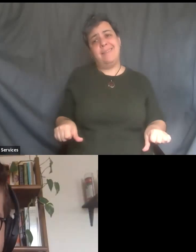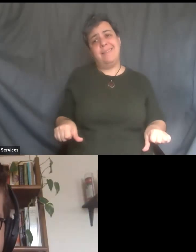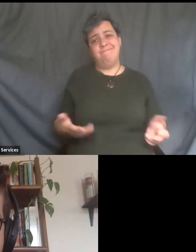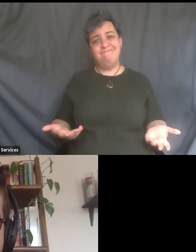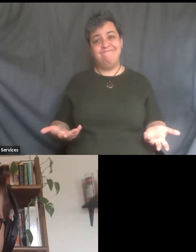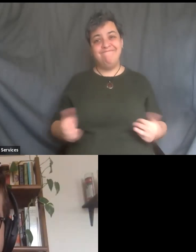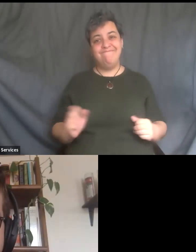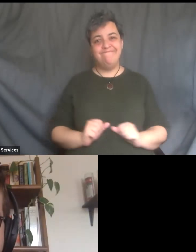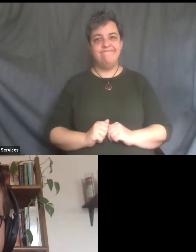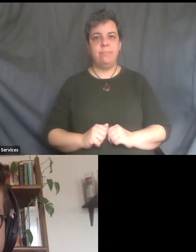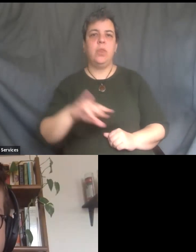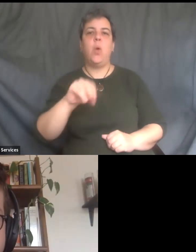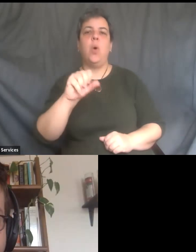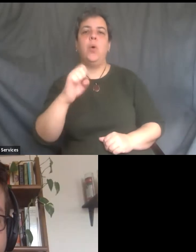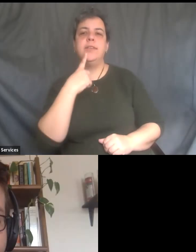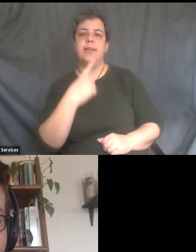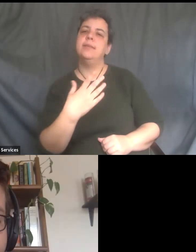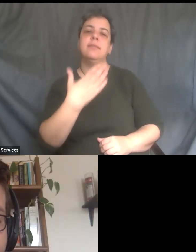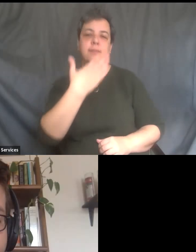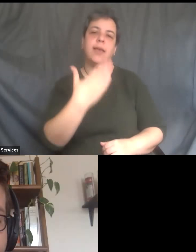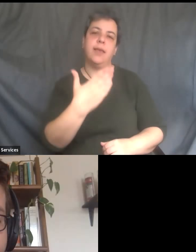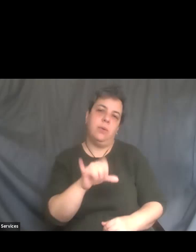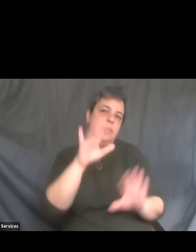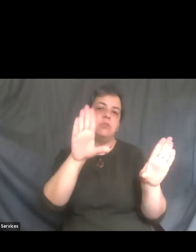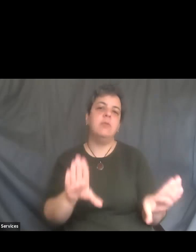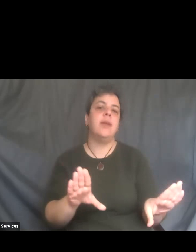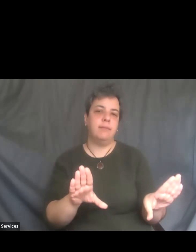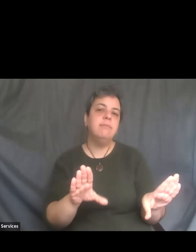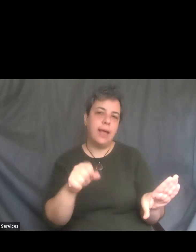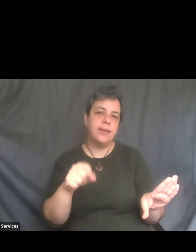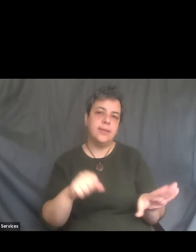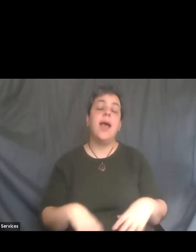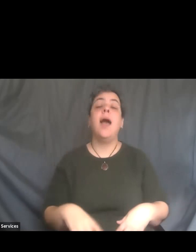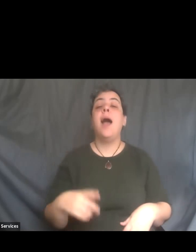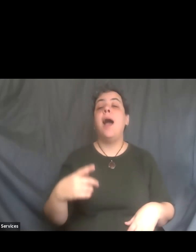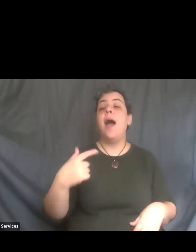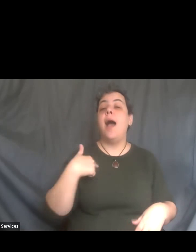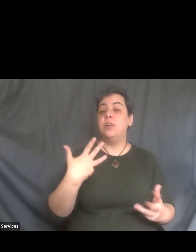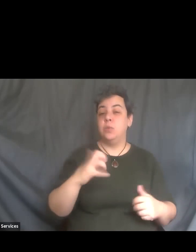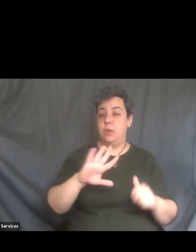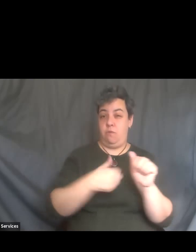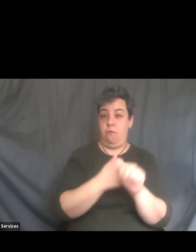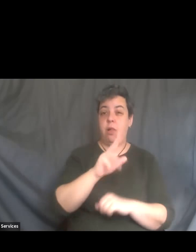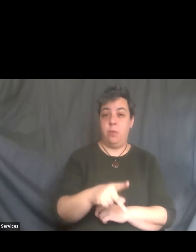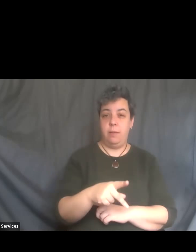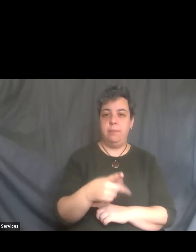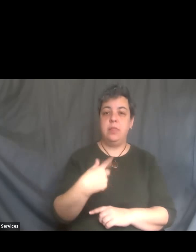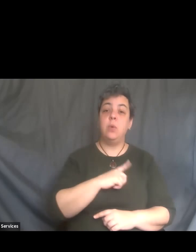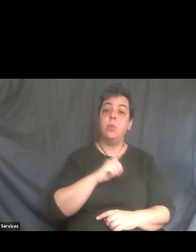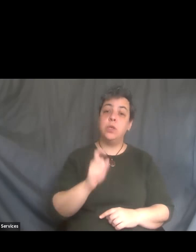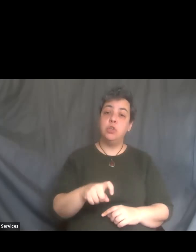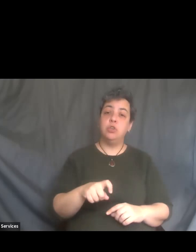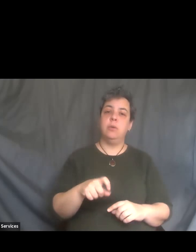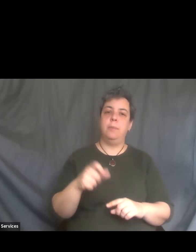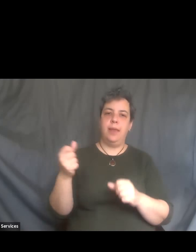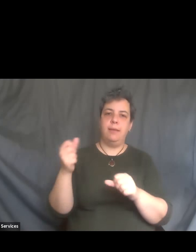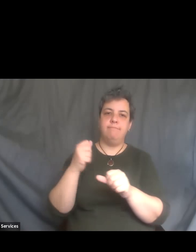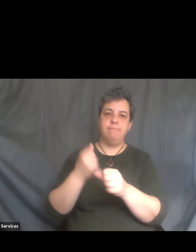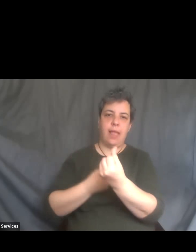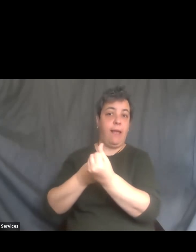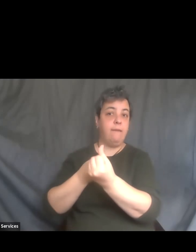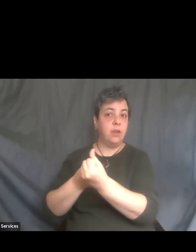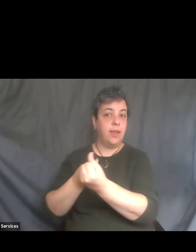with you, Commissioner. So you mentioned that we should be, as individuals, advocating with elected officials. Happy to do